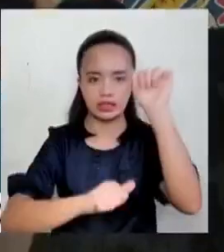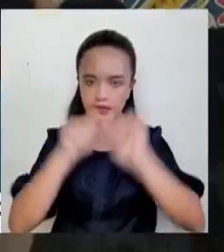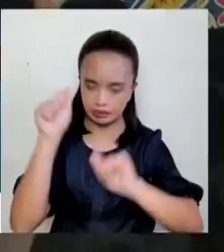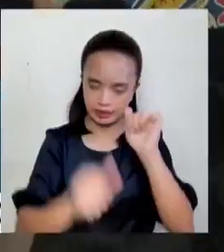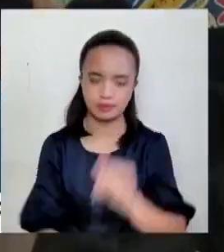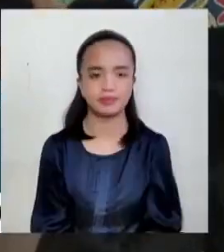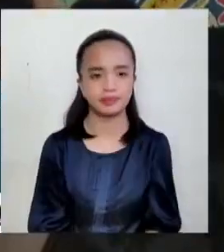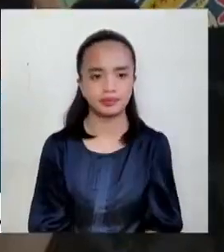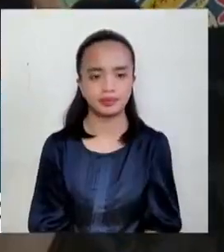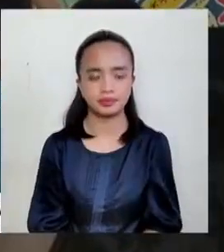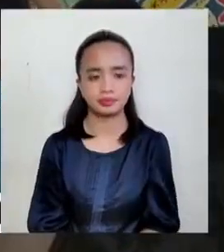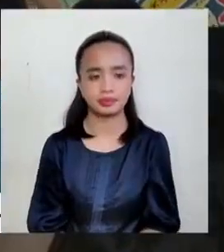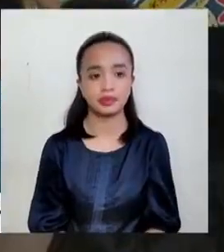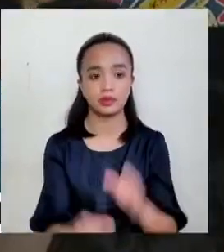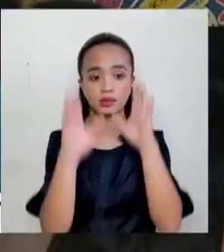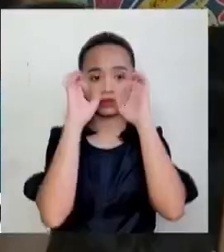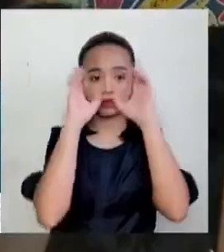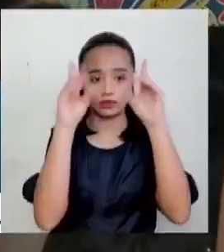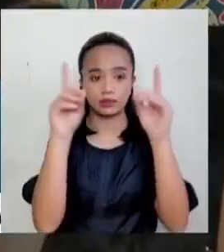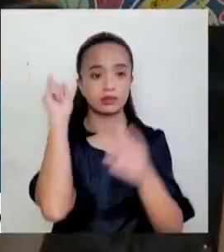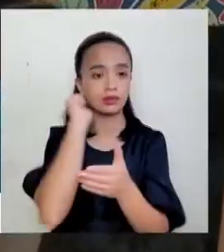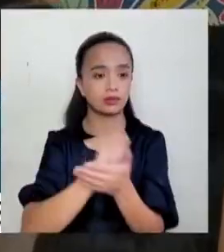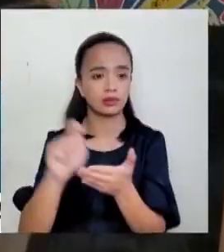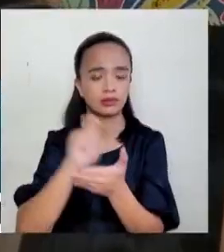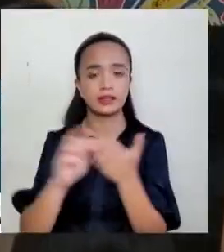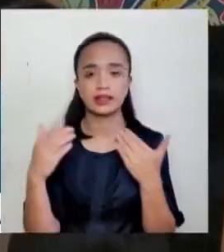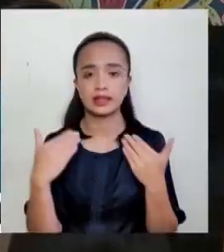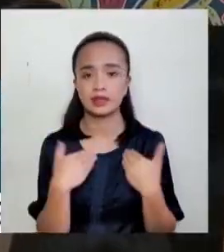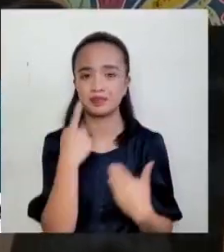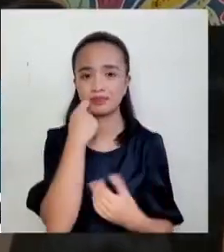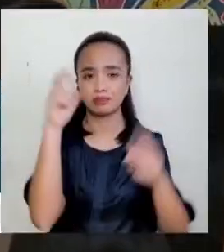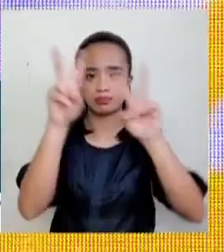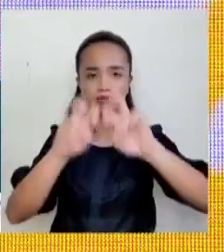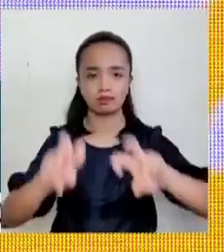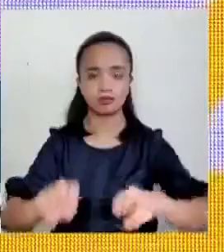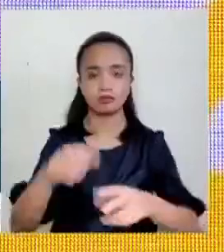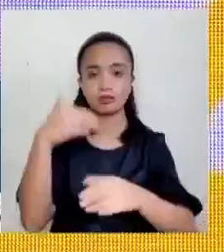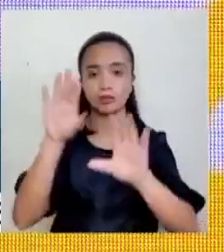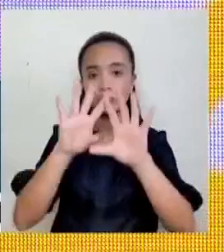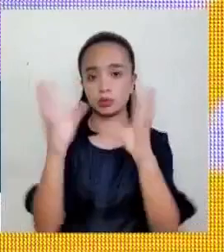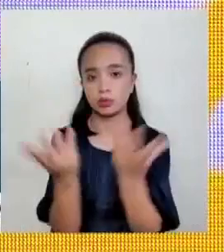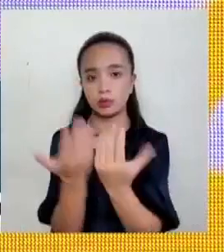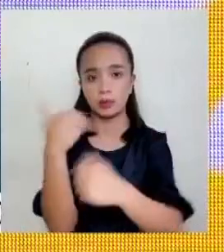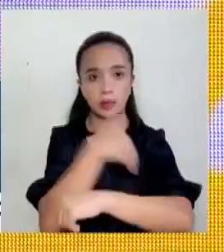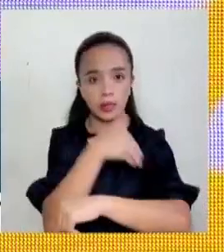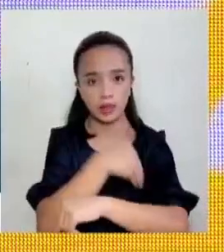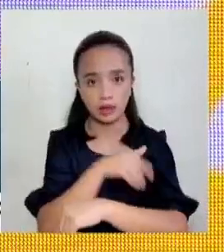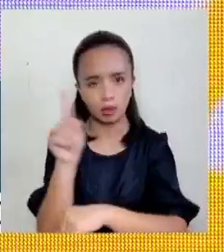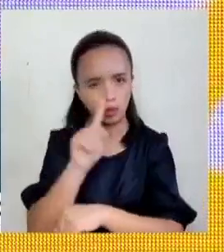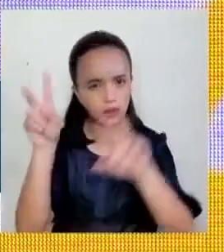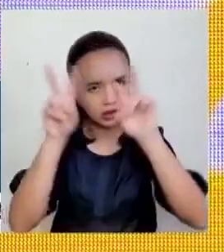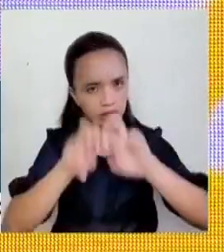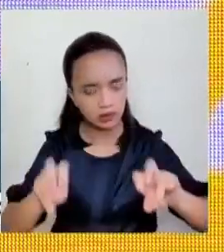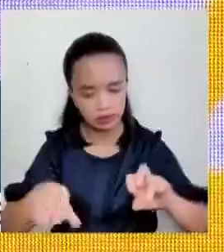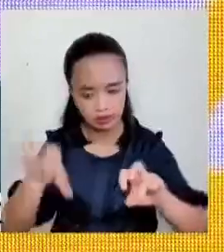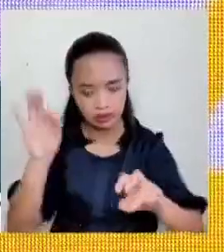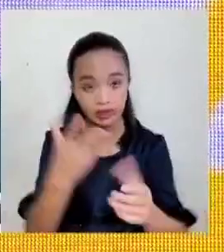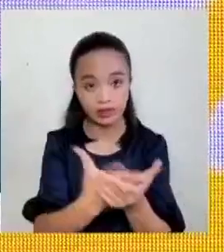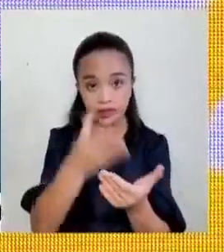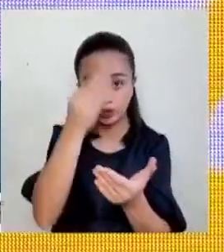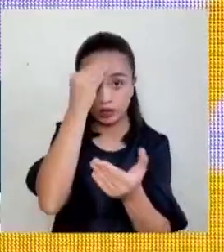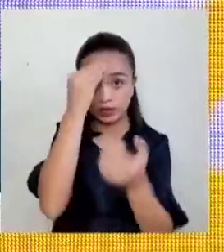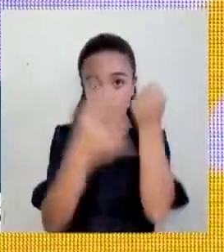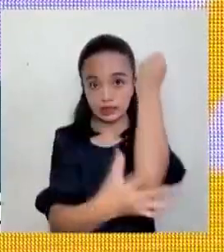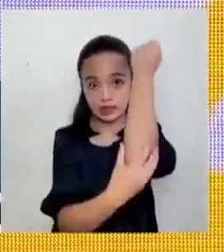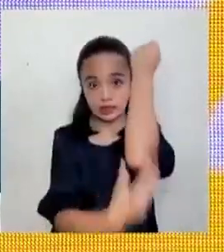The Education Secretary cited a recent study by the World Bank which found that learning poverty in the Philippines was